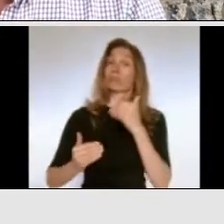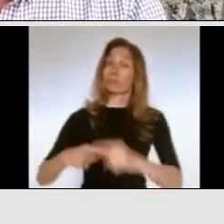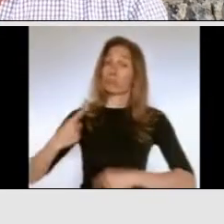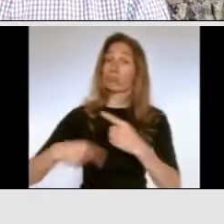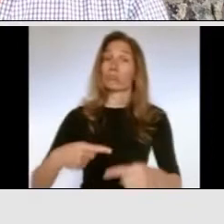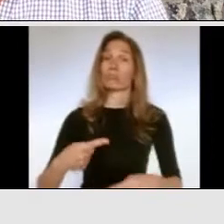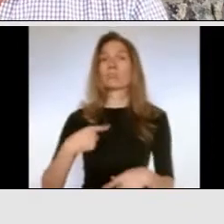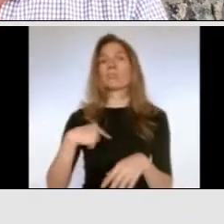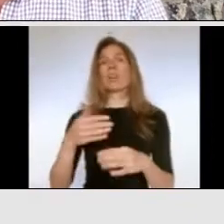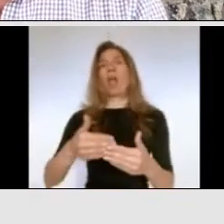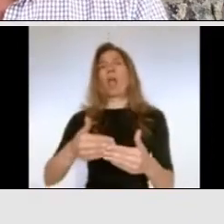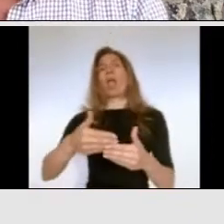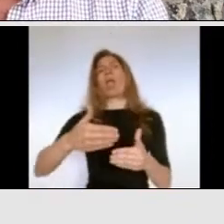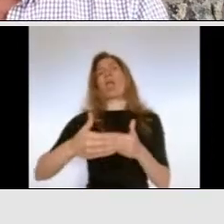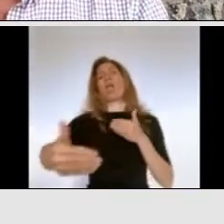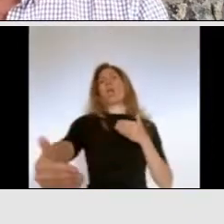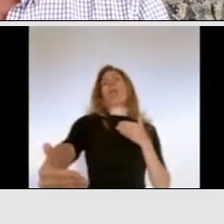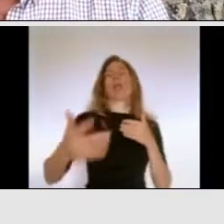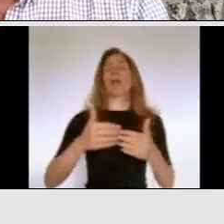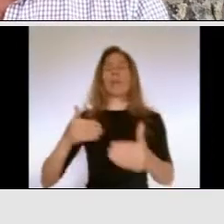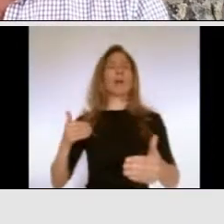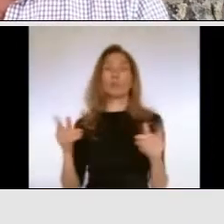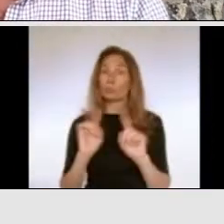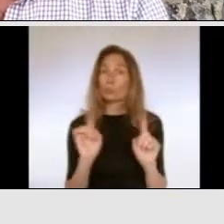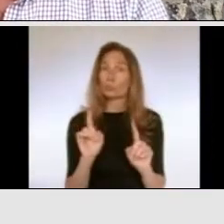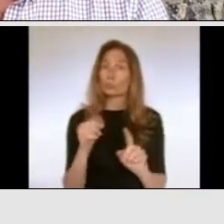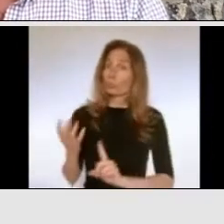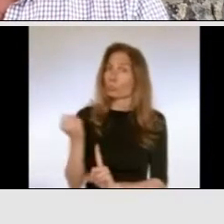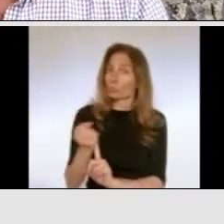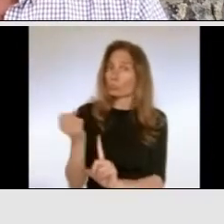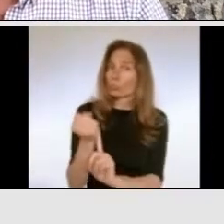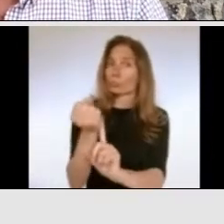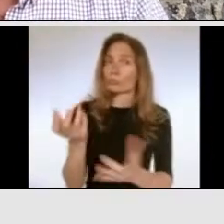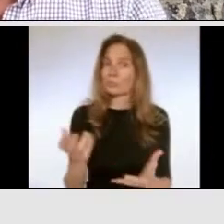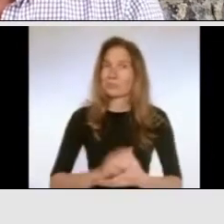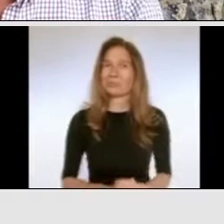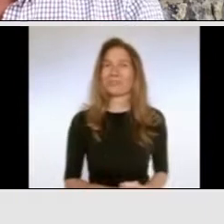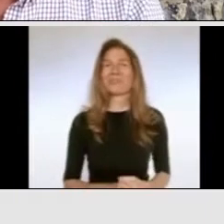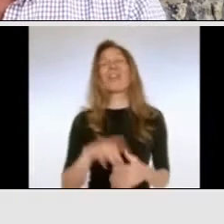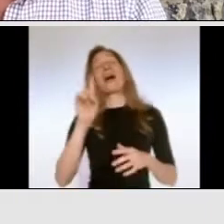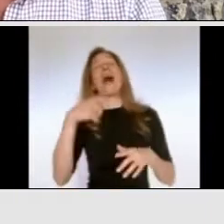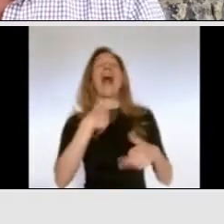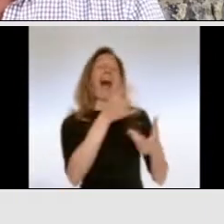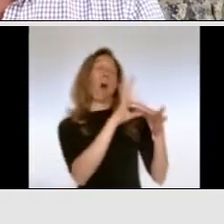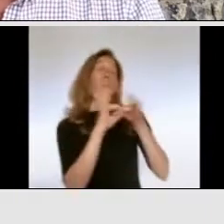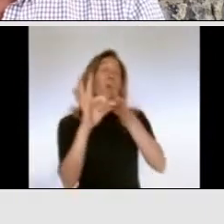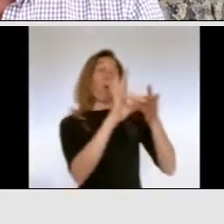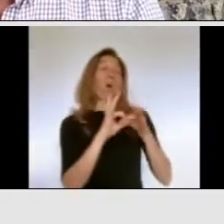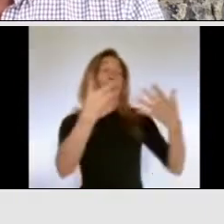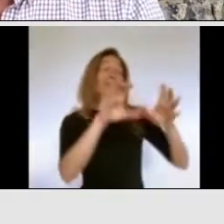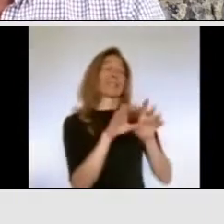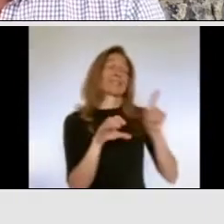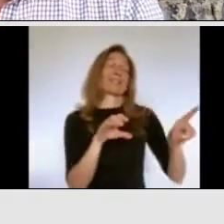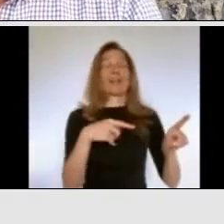pace with the program deliverables. And I know on behalf of the coordinating team, I'd just like to say